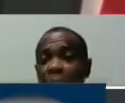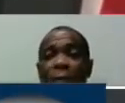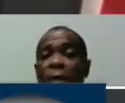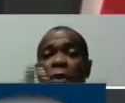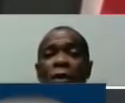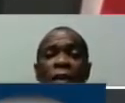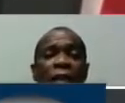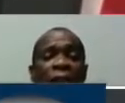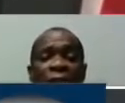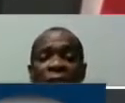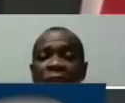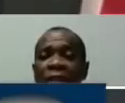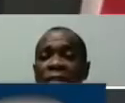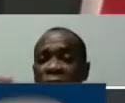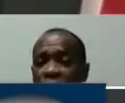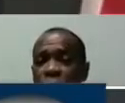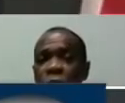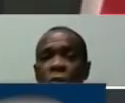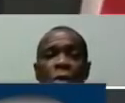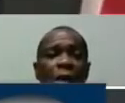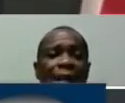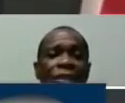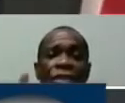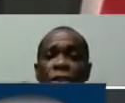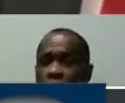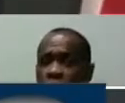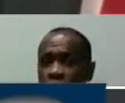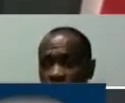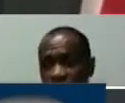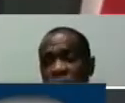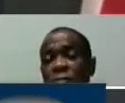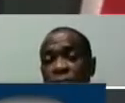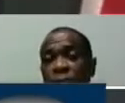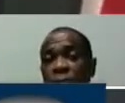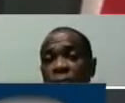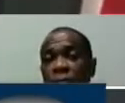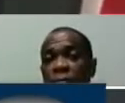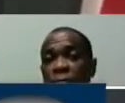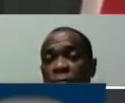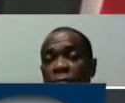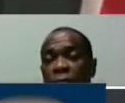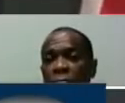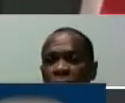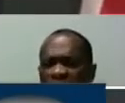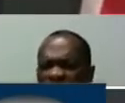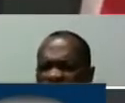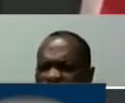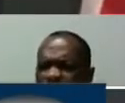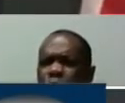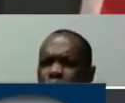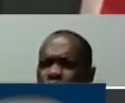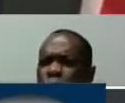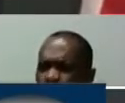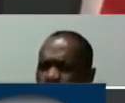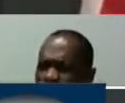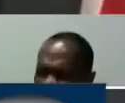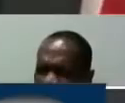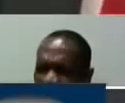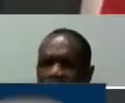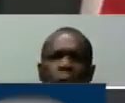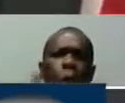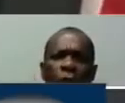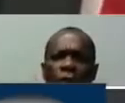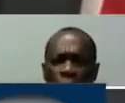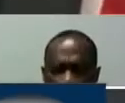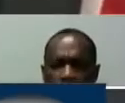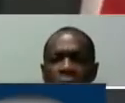get infected, fewer of them will get sick enough to want hospital care, and even far fewer numbers